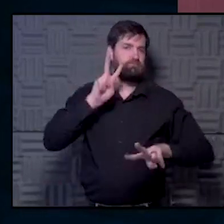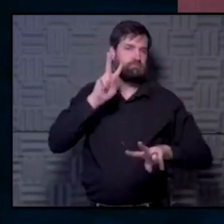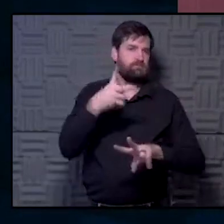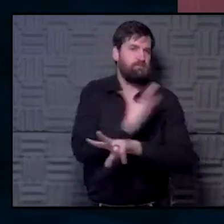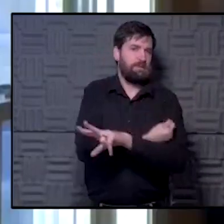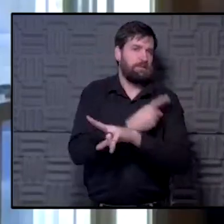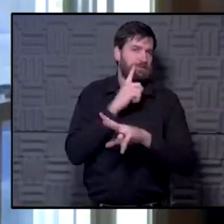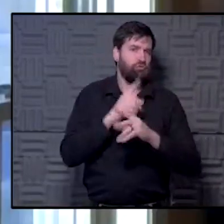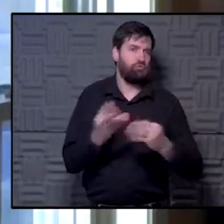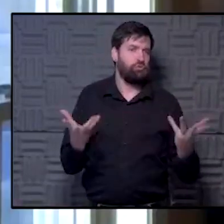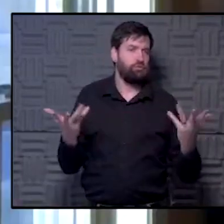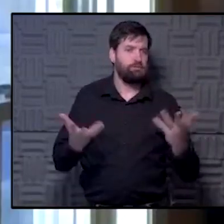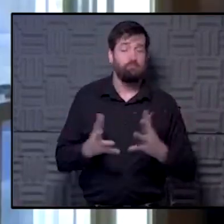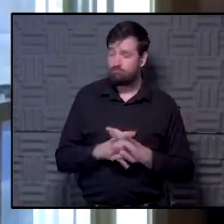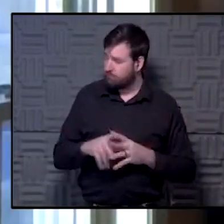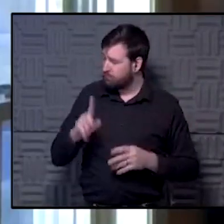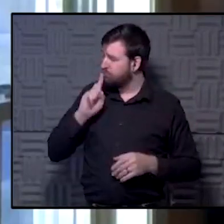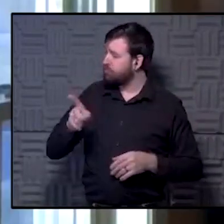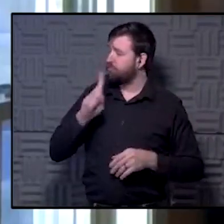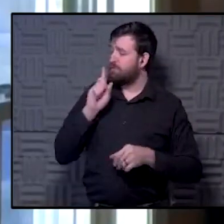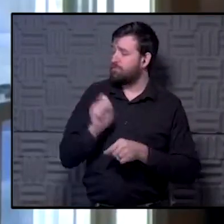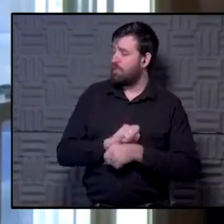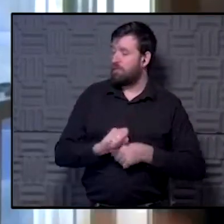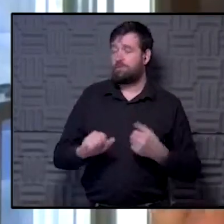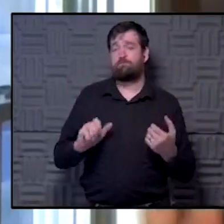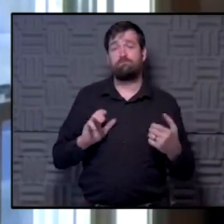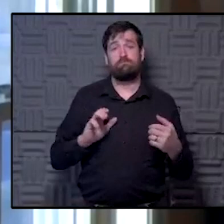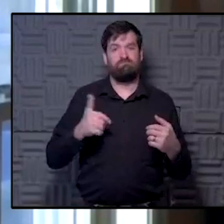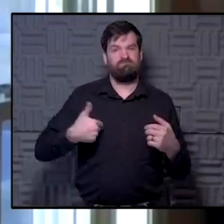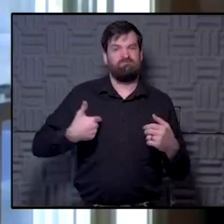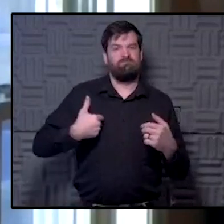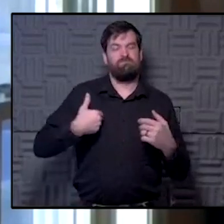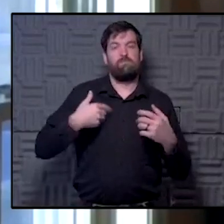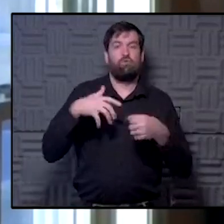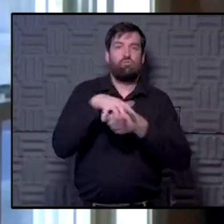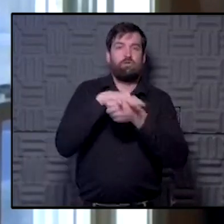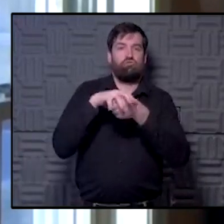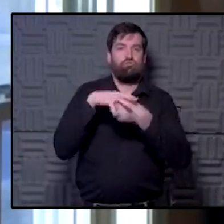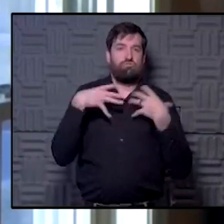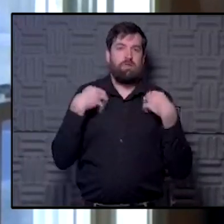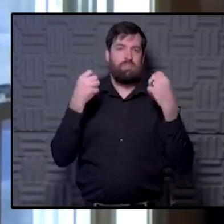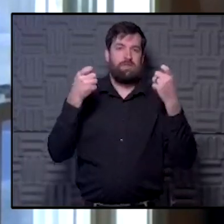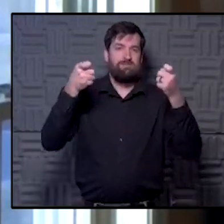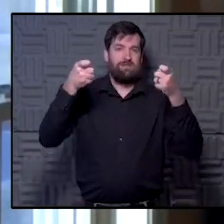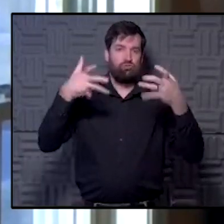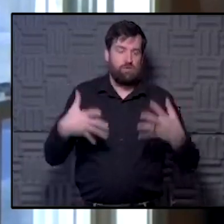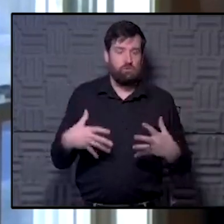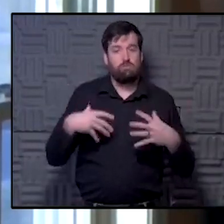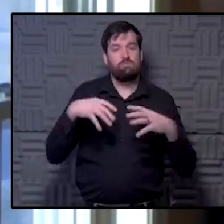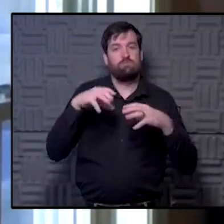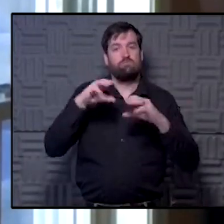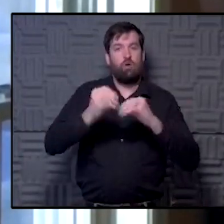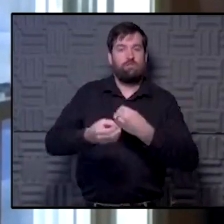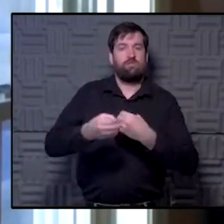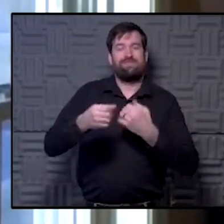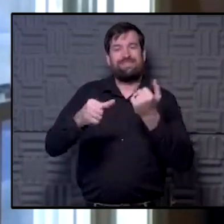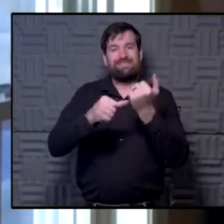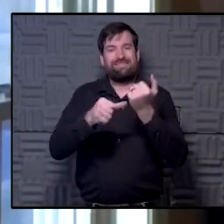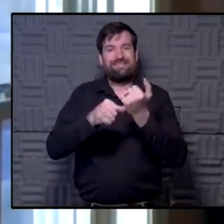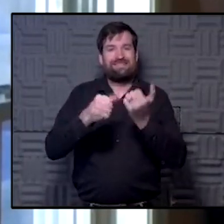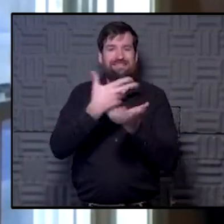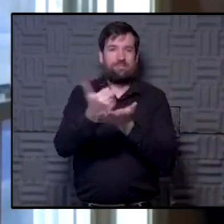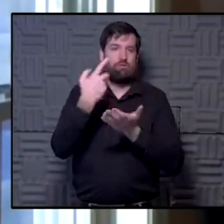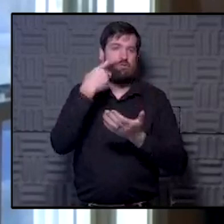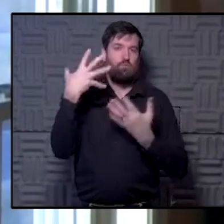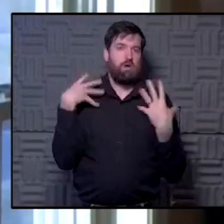throughout that region? Sure, absolutely. So I'm the regional health administrator, and I work for the Office of the Assistant Secretary for Health, which